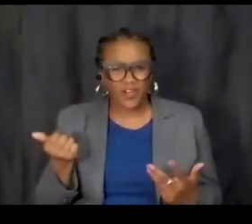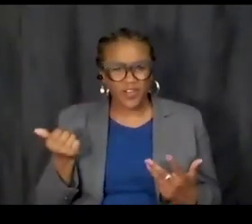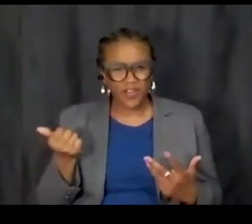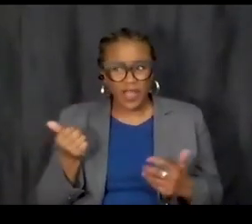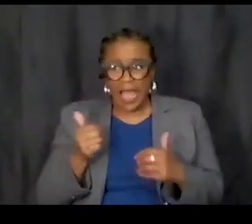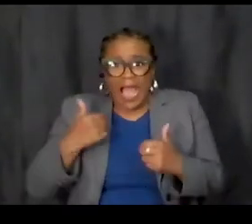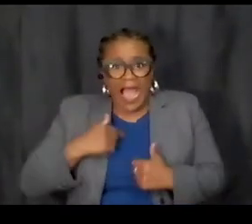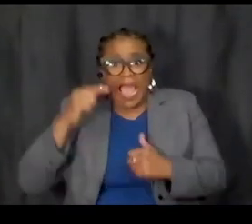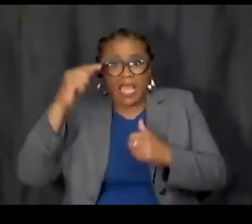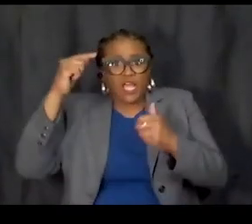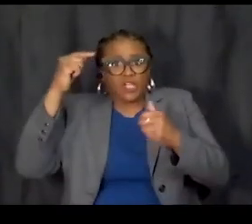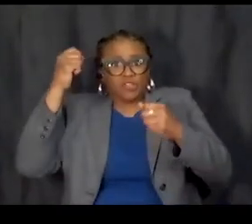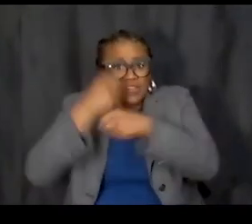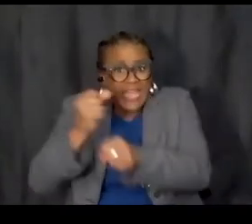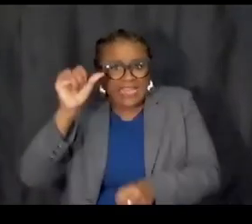that.